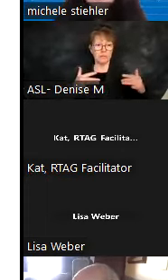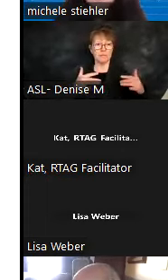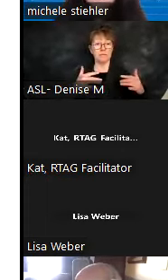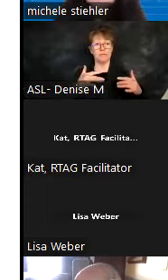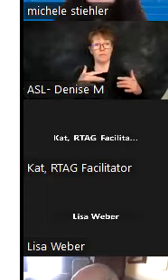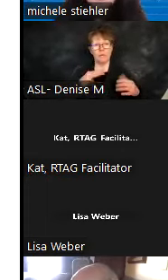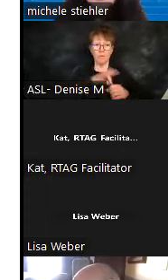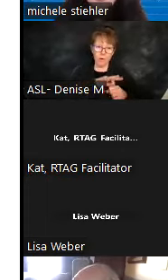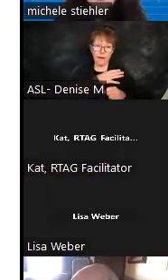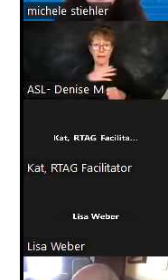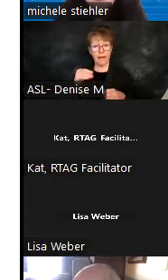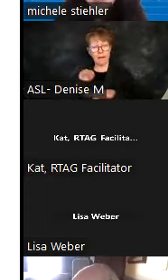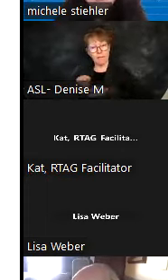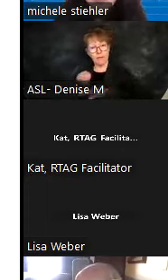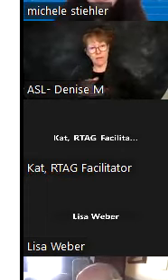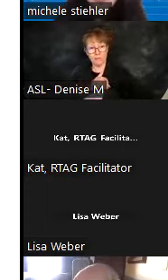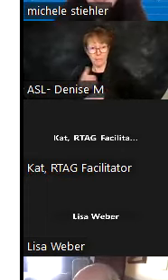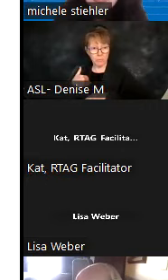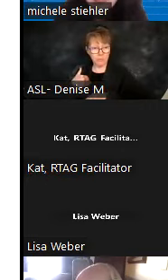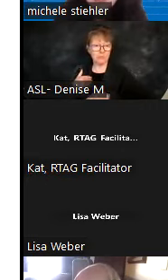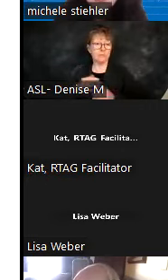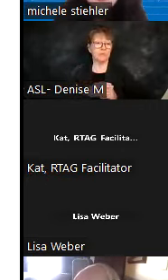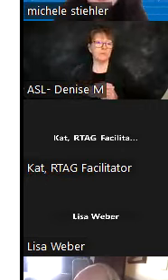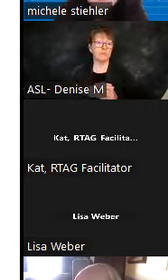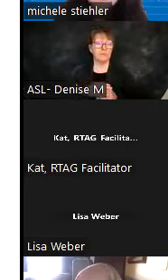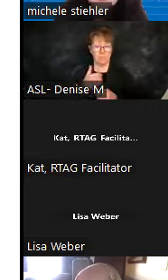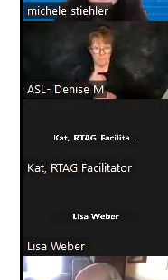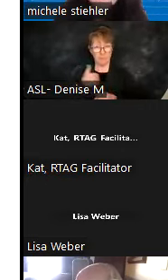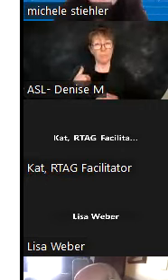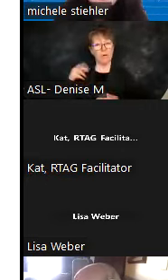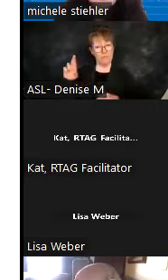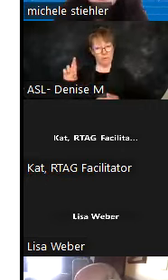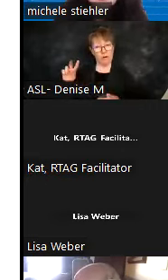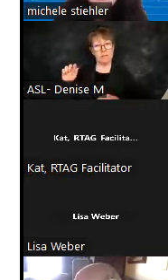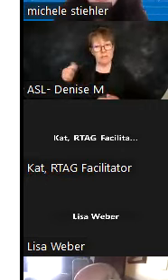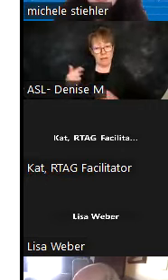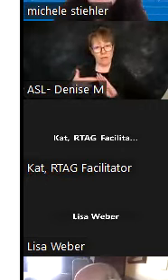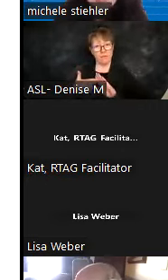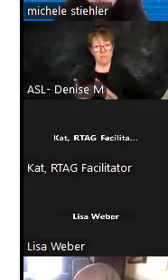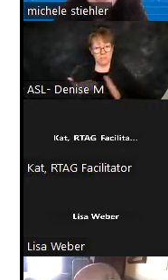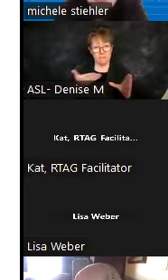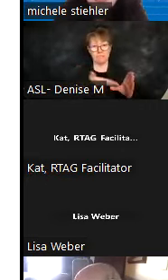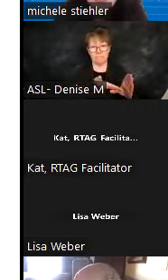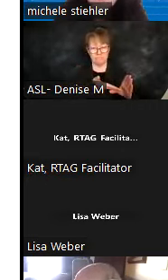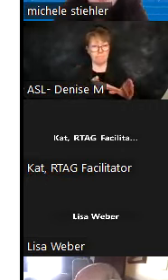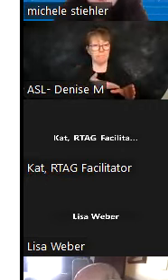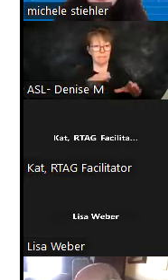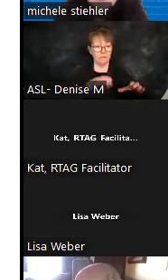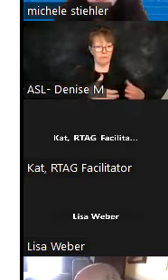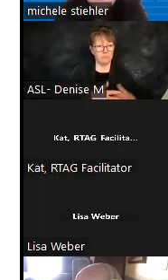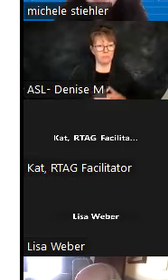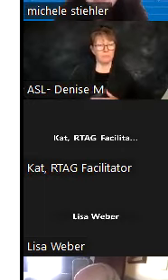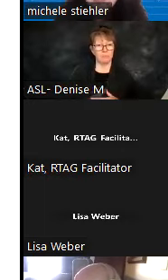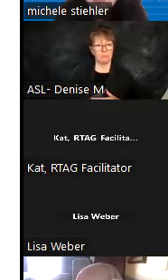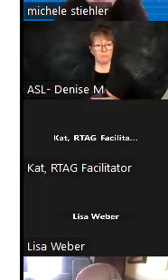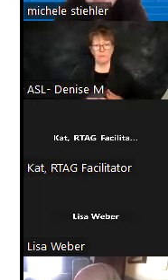advisory members. We do have a member of RTAG that's participating. We have begun the first of